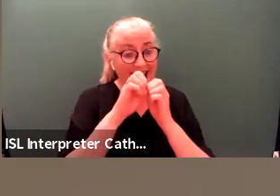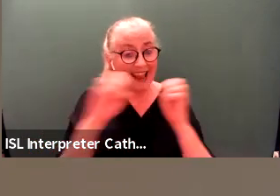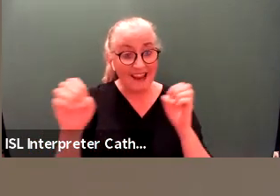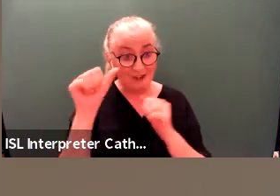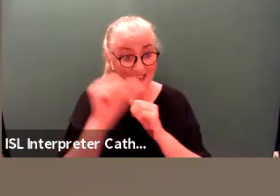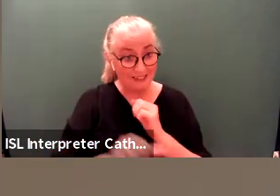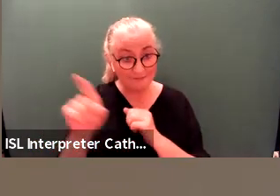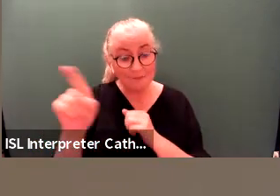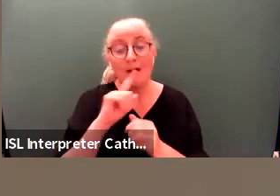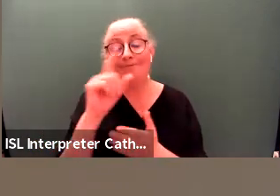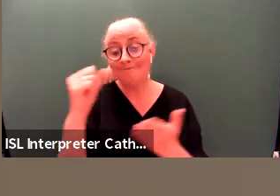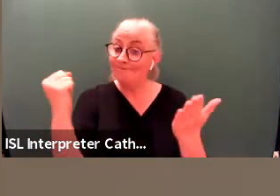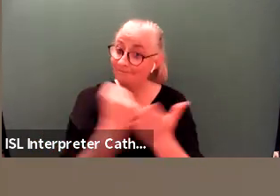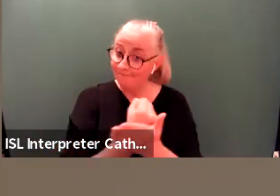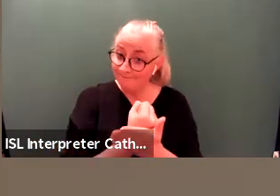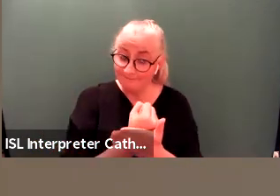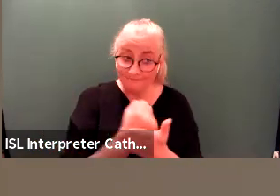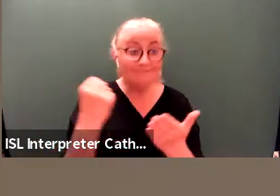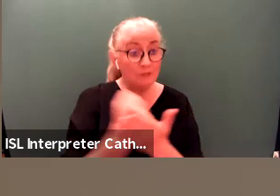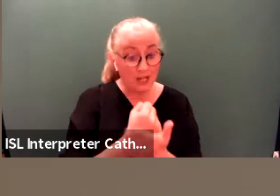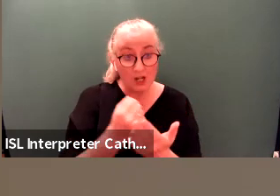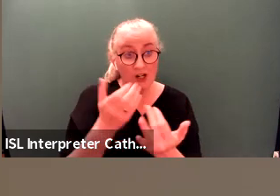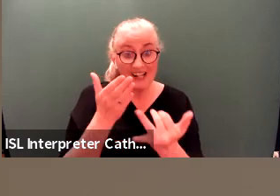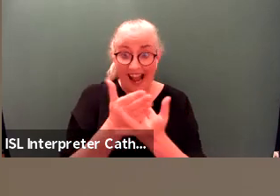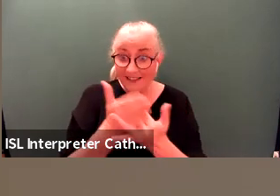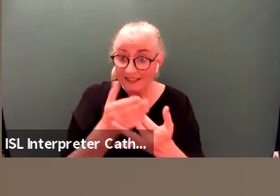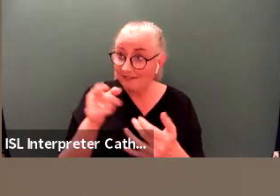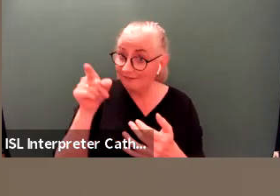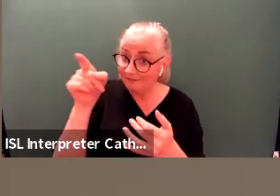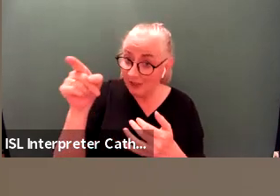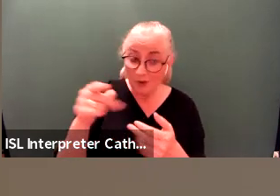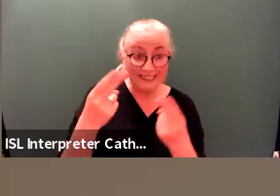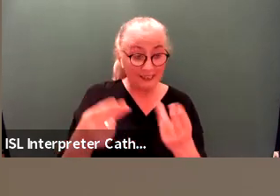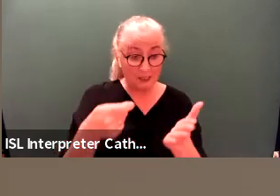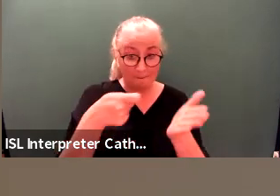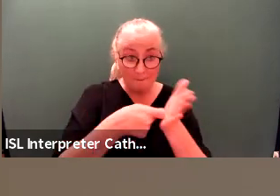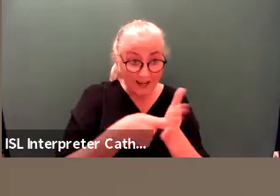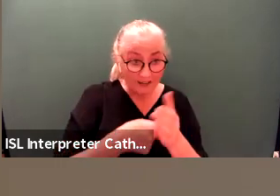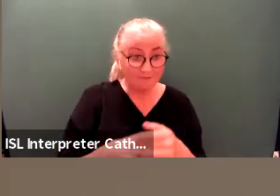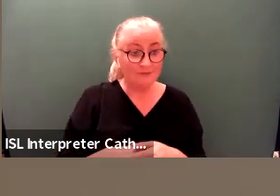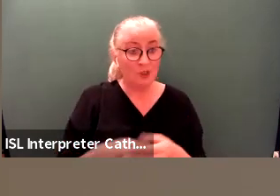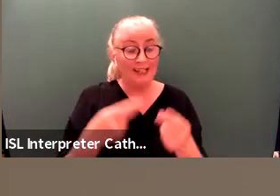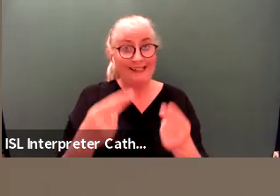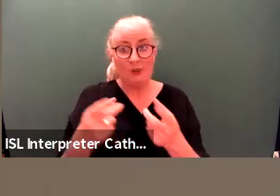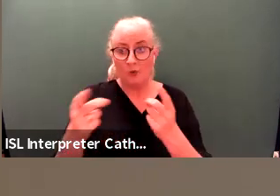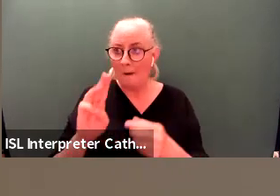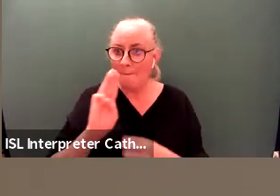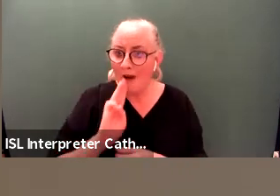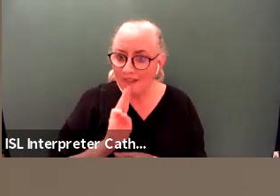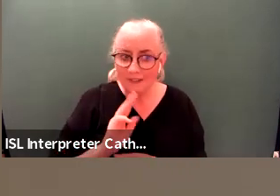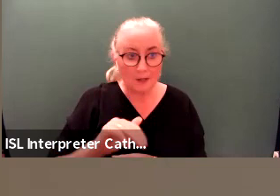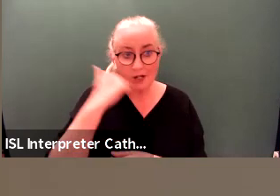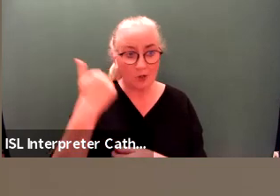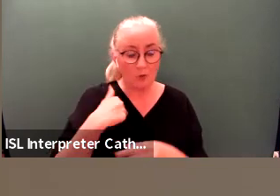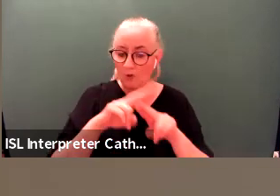And unfortunately, you know, to access all that, you have to have money. You have to be able to do it privately, because we don't have